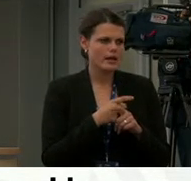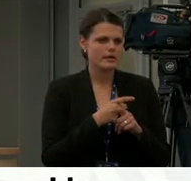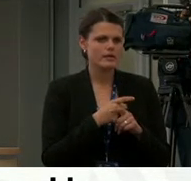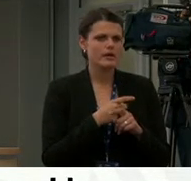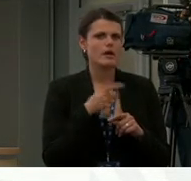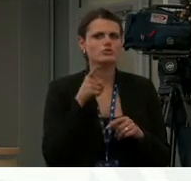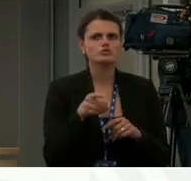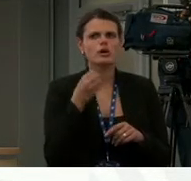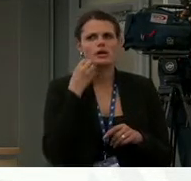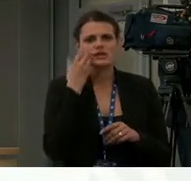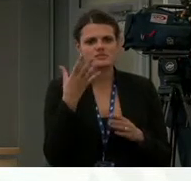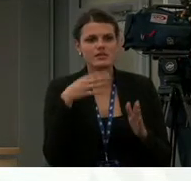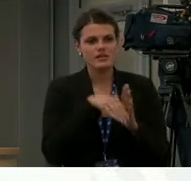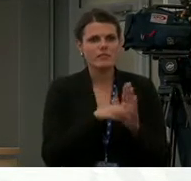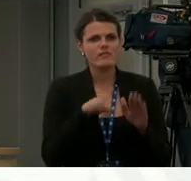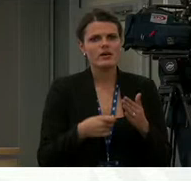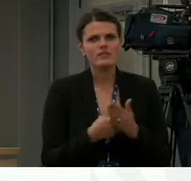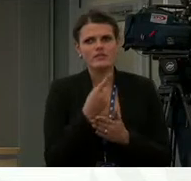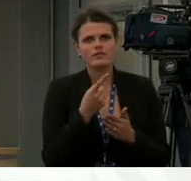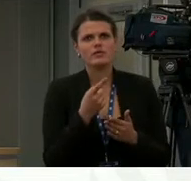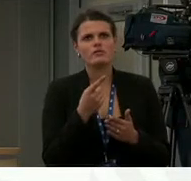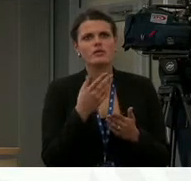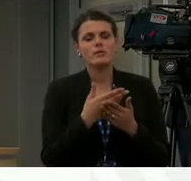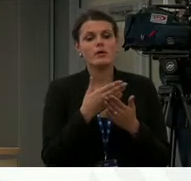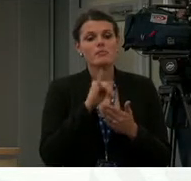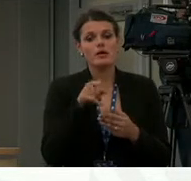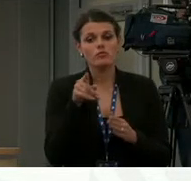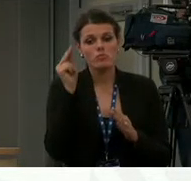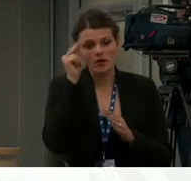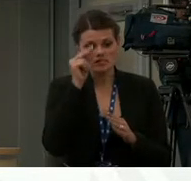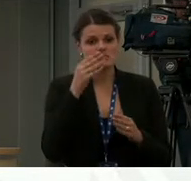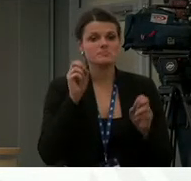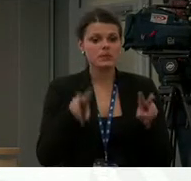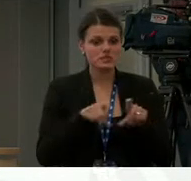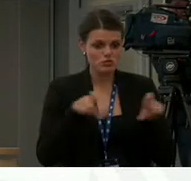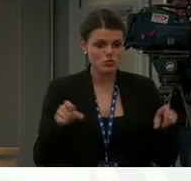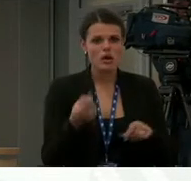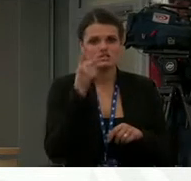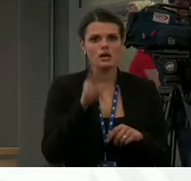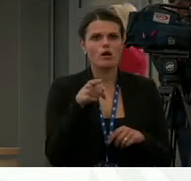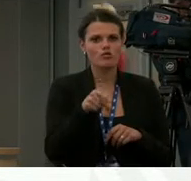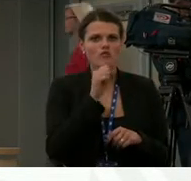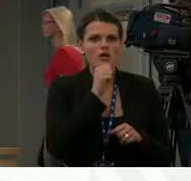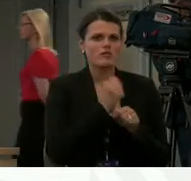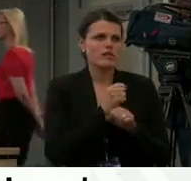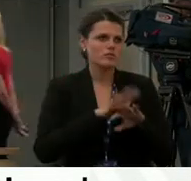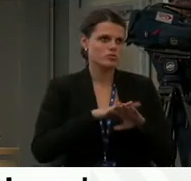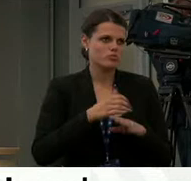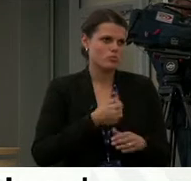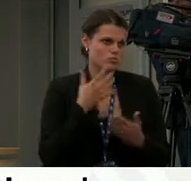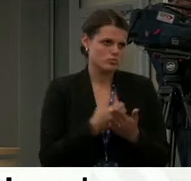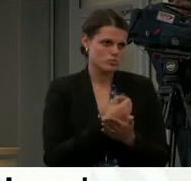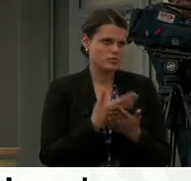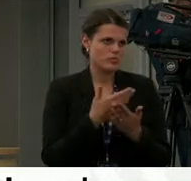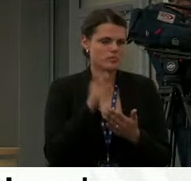Substandard education then can lead to exclusion from the labor market. We heard from the European Commission about the higher